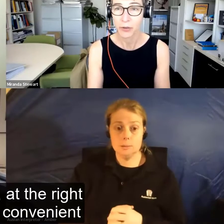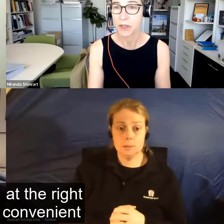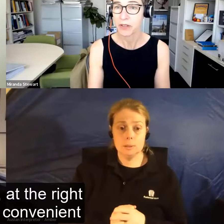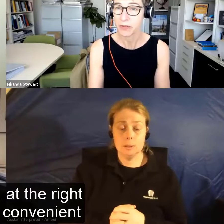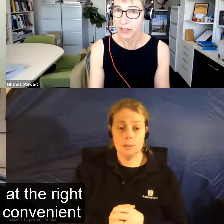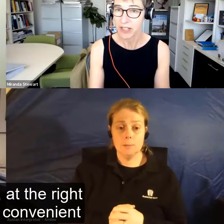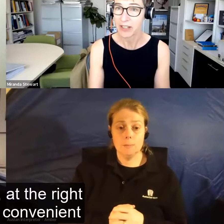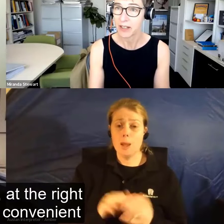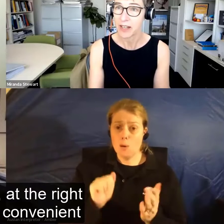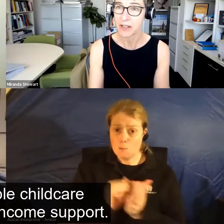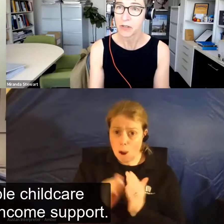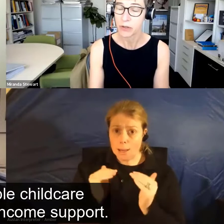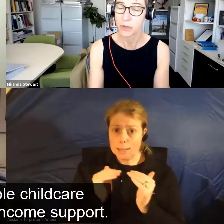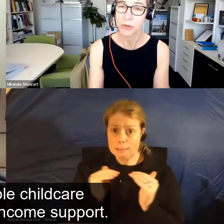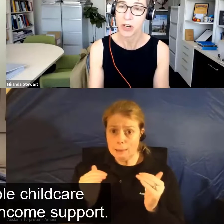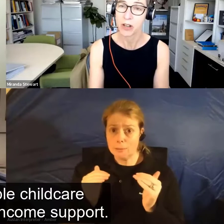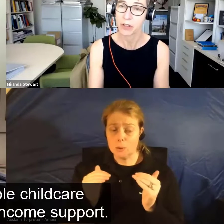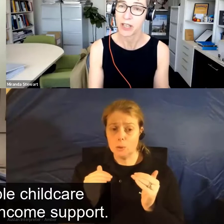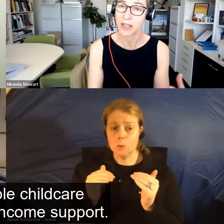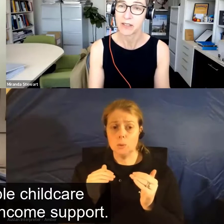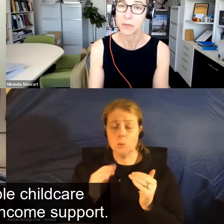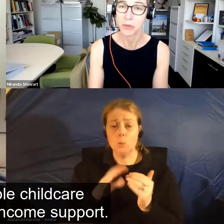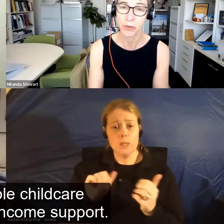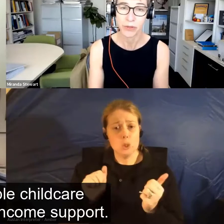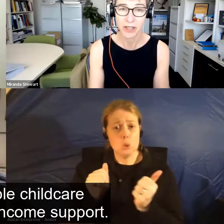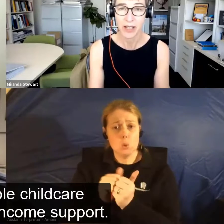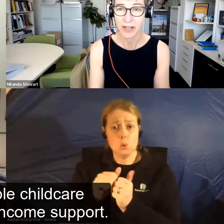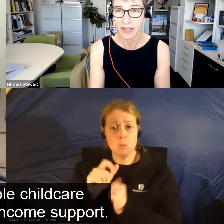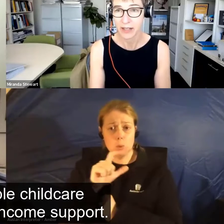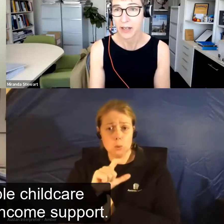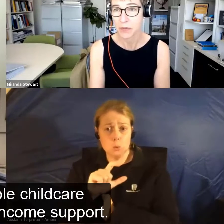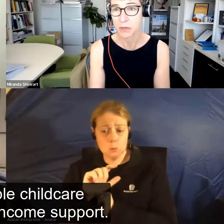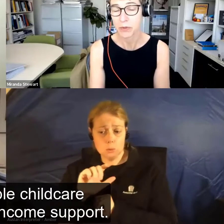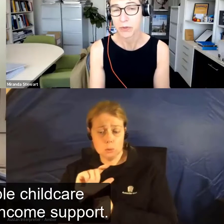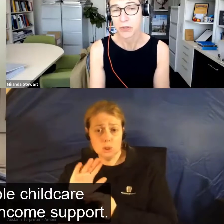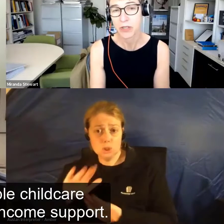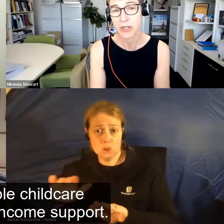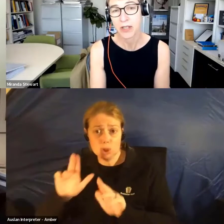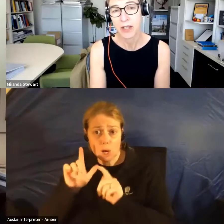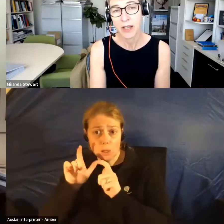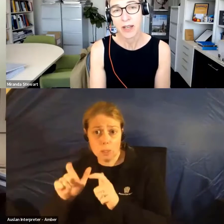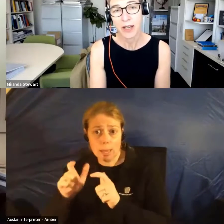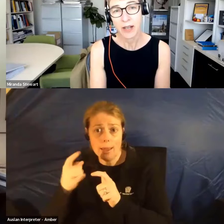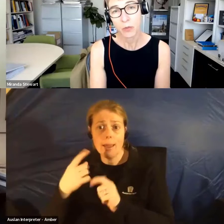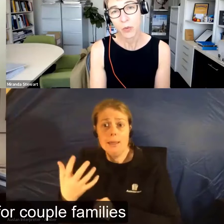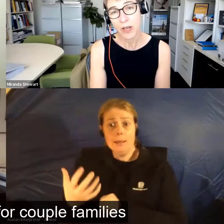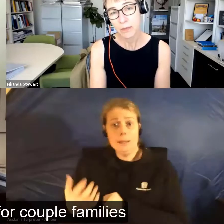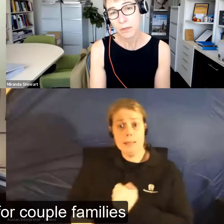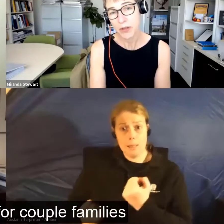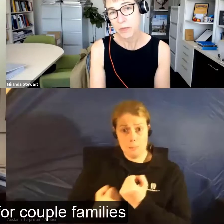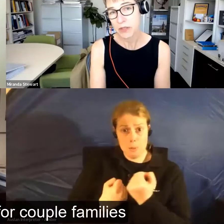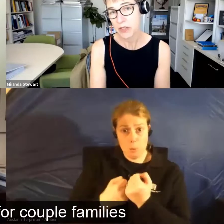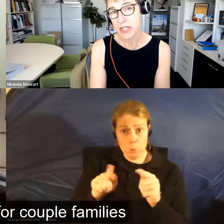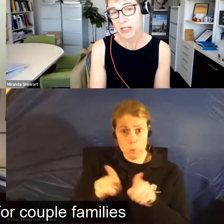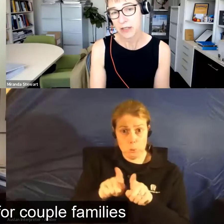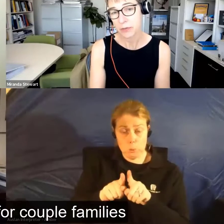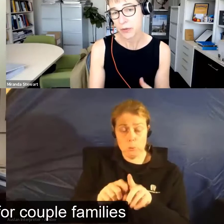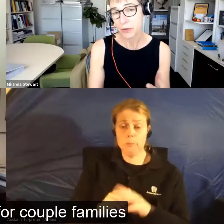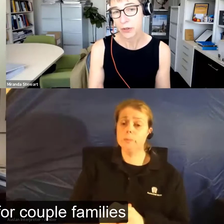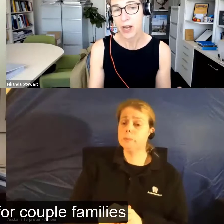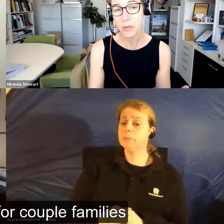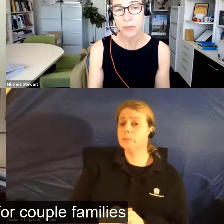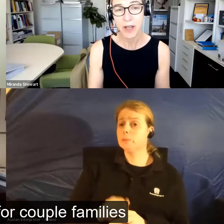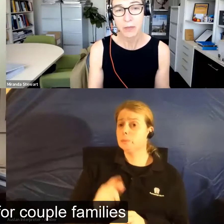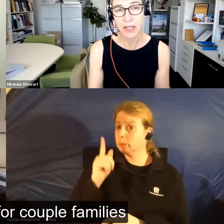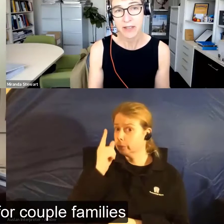right level with convenient and suitable childcare support and income support. One possibility